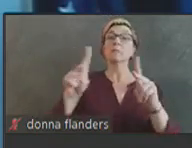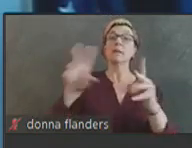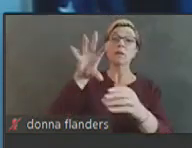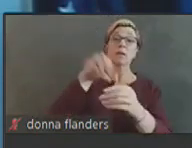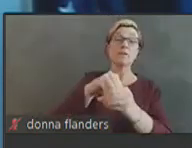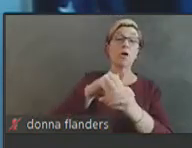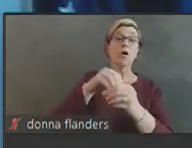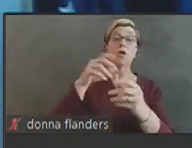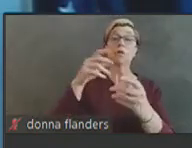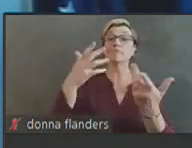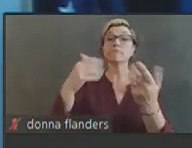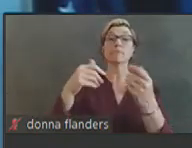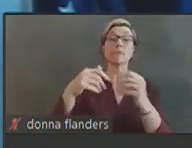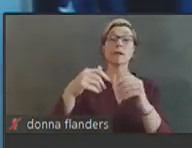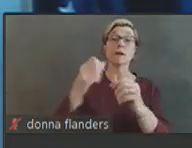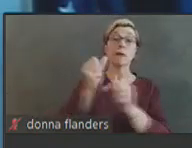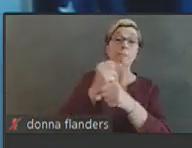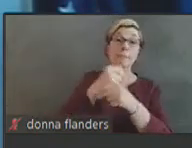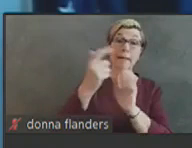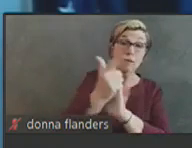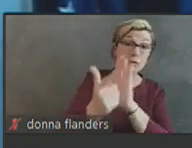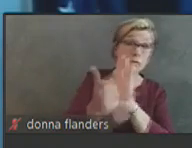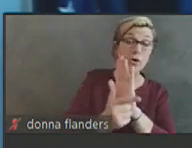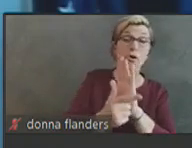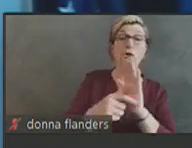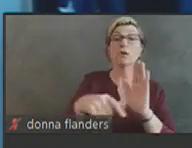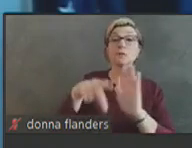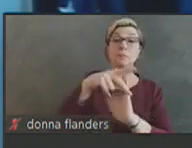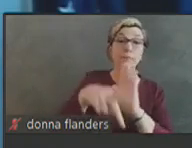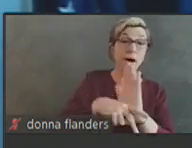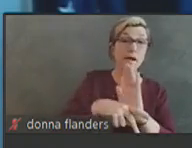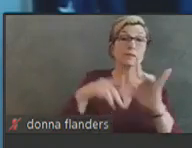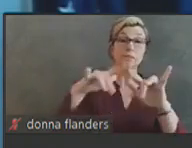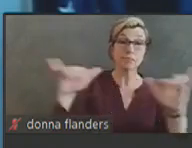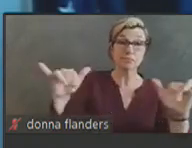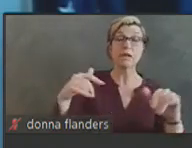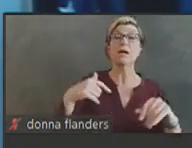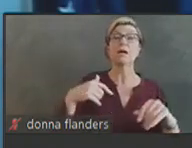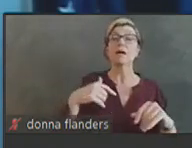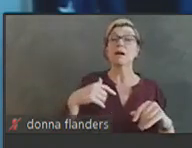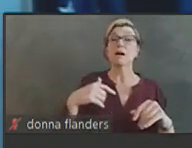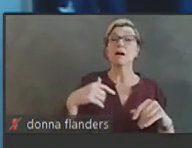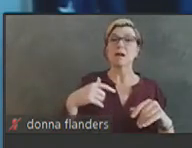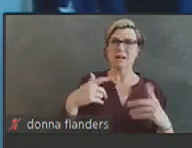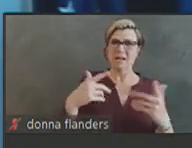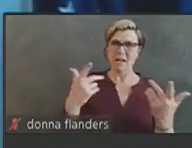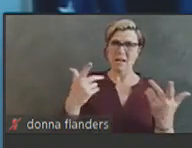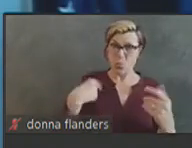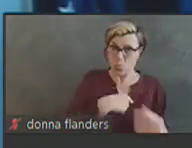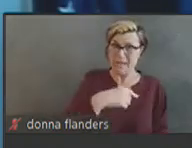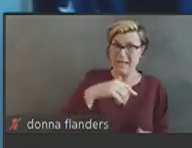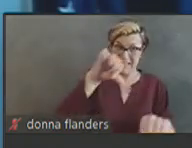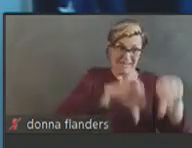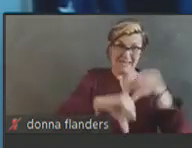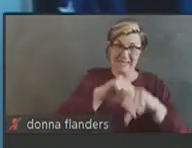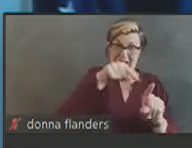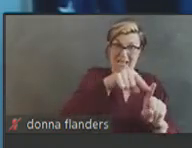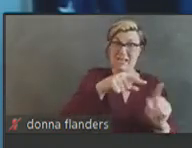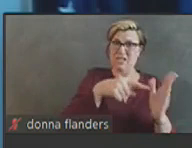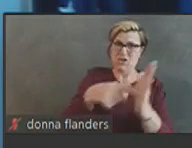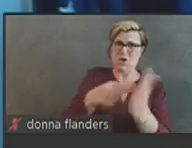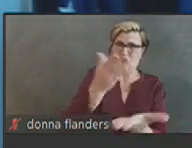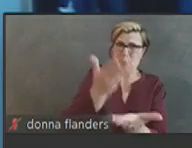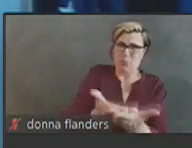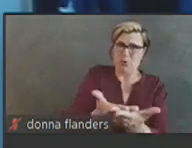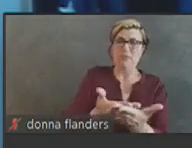recognize something. And I stated earlier, I restated, there's no genetic predisposition to be infected